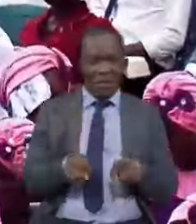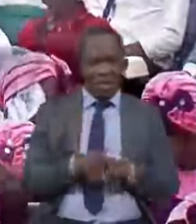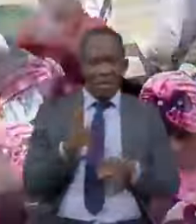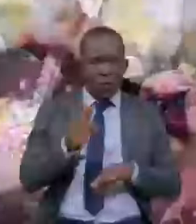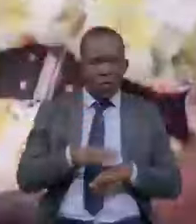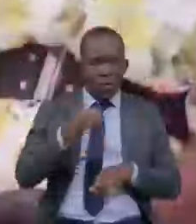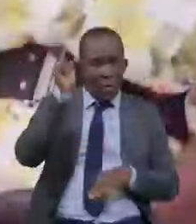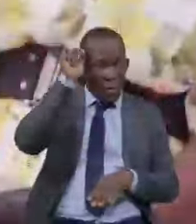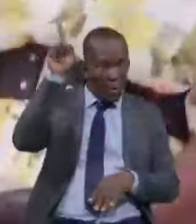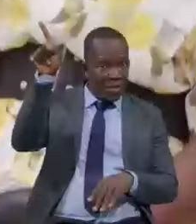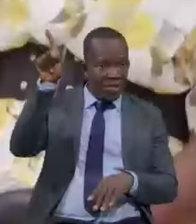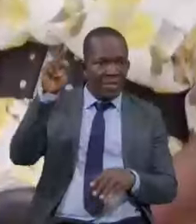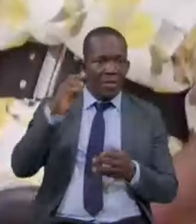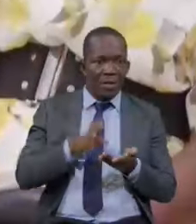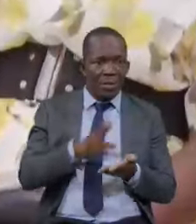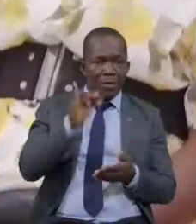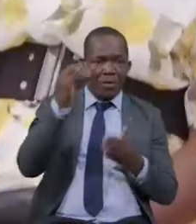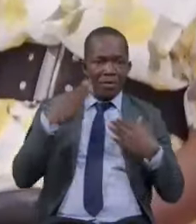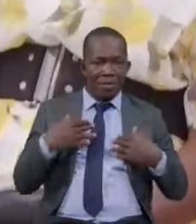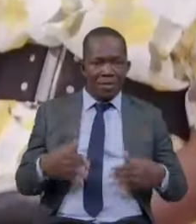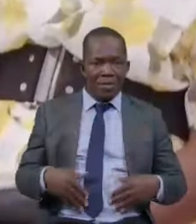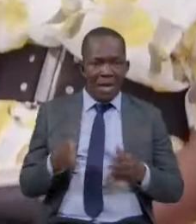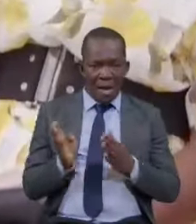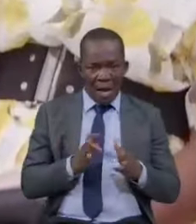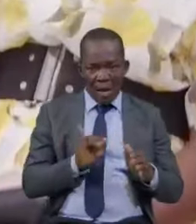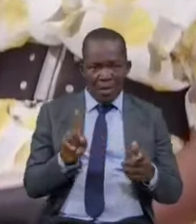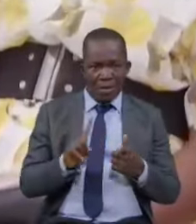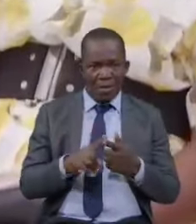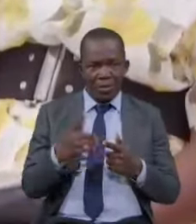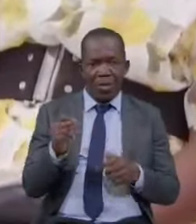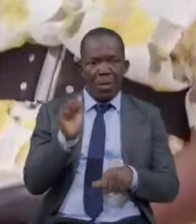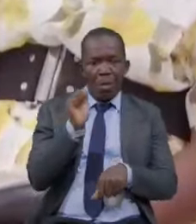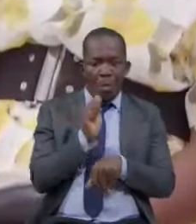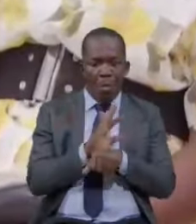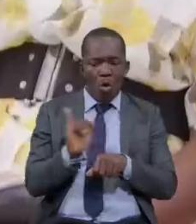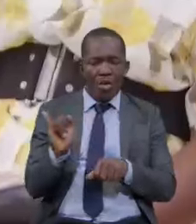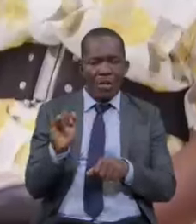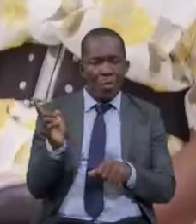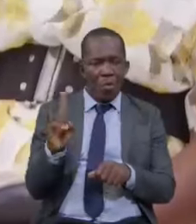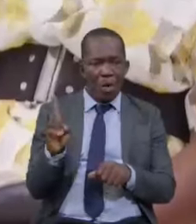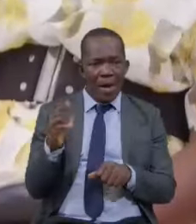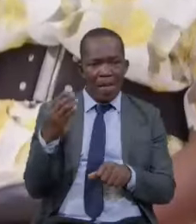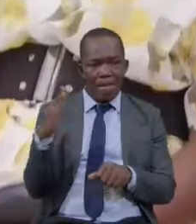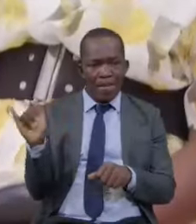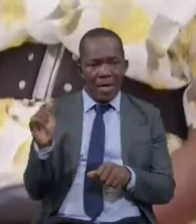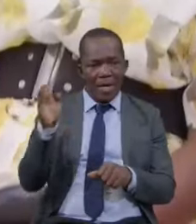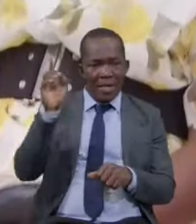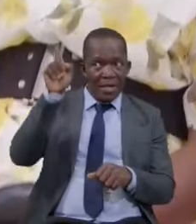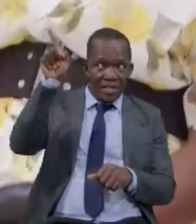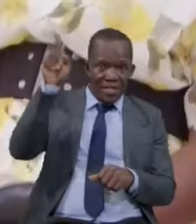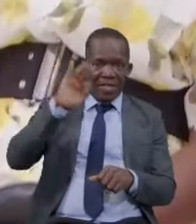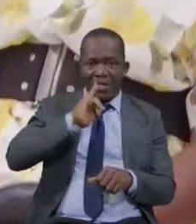body, according to the working whereby he